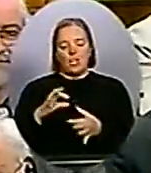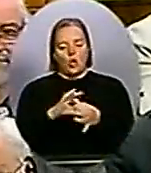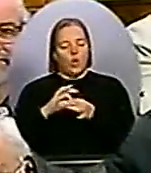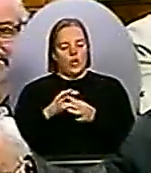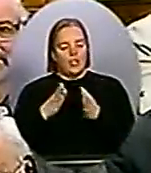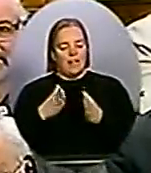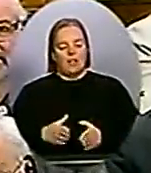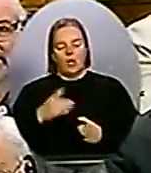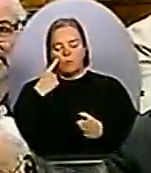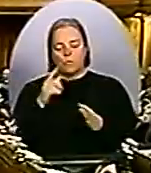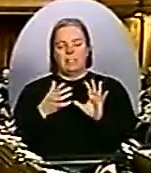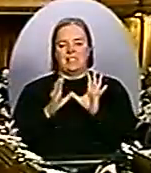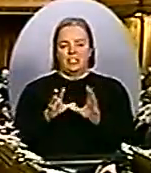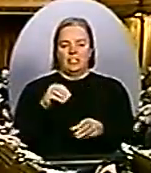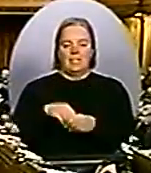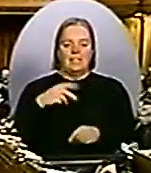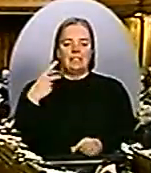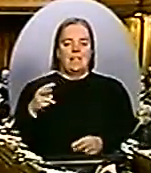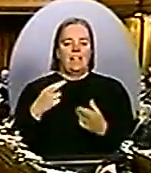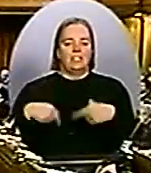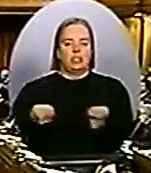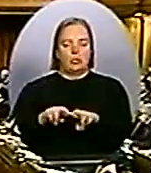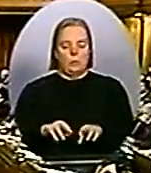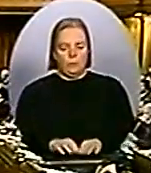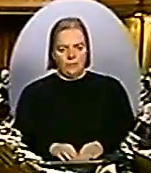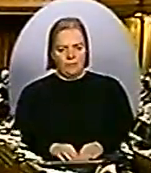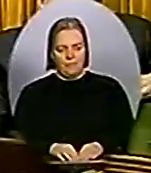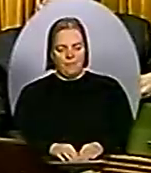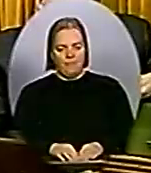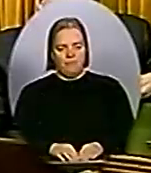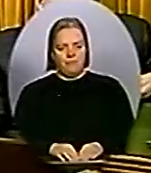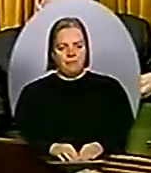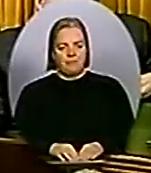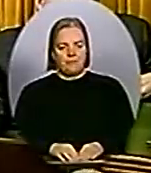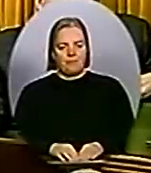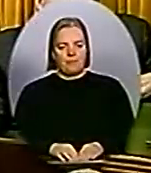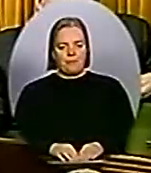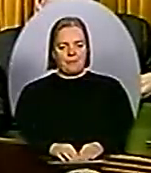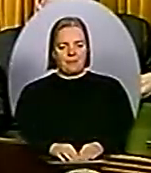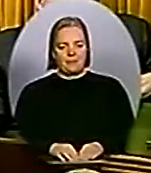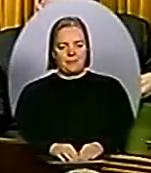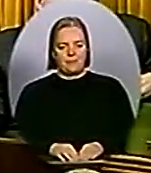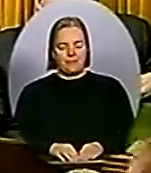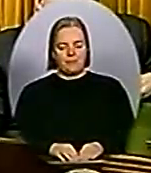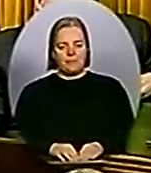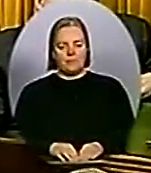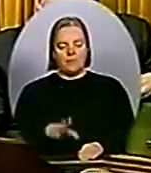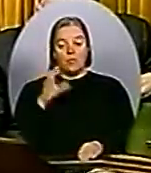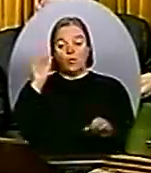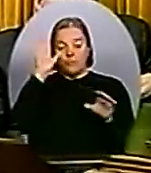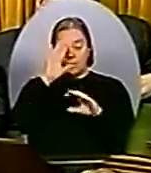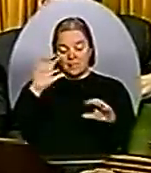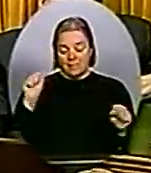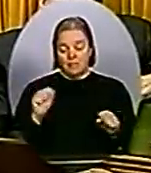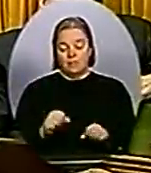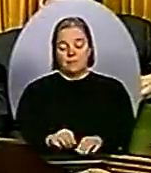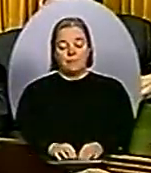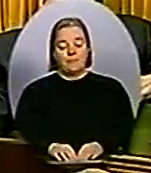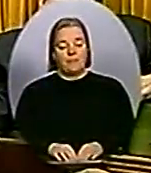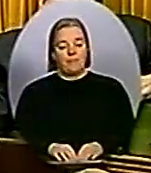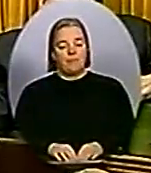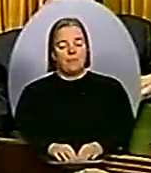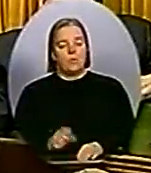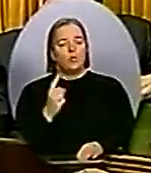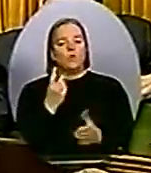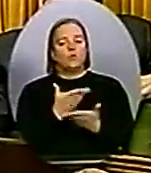The Honourable Prime Secretary of the Minister of Transport. Mr. Speaker, the only betrayal that occurred here is that that